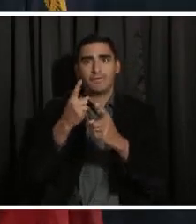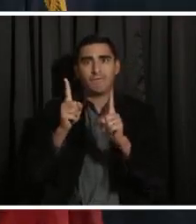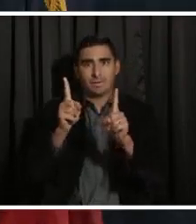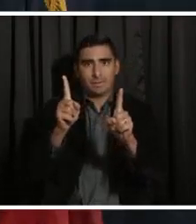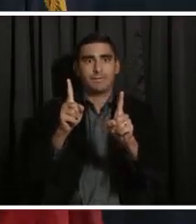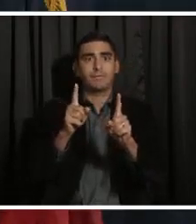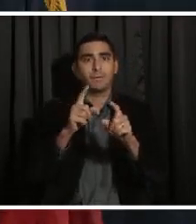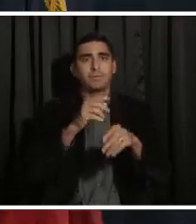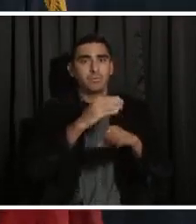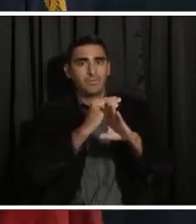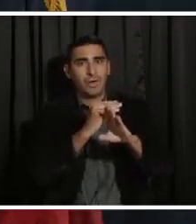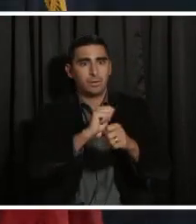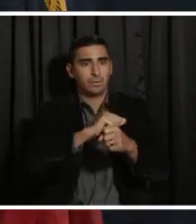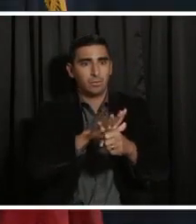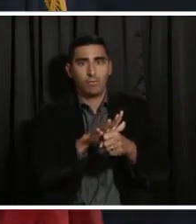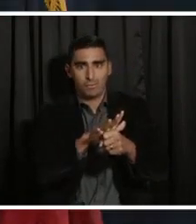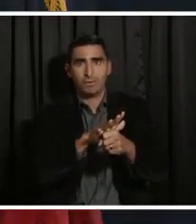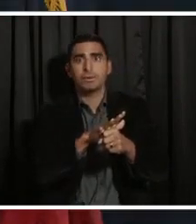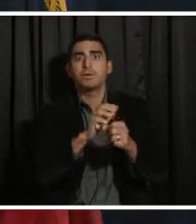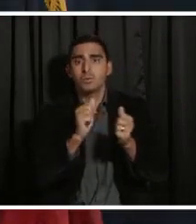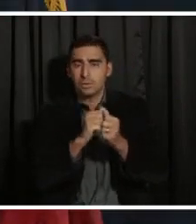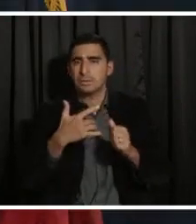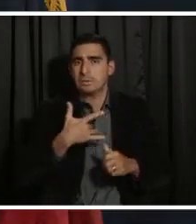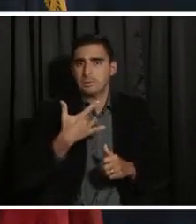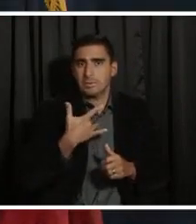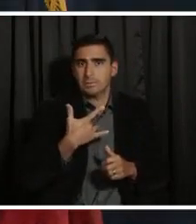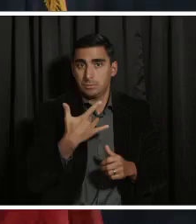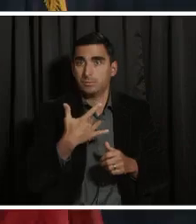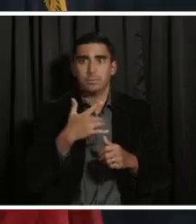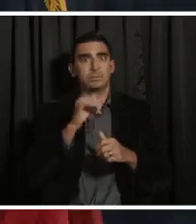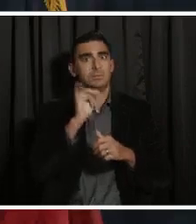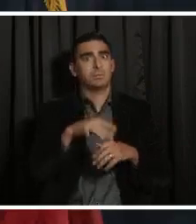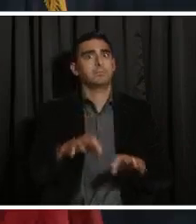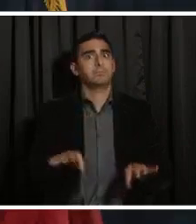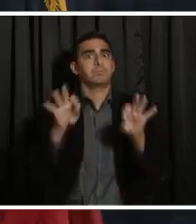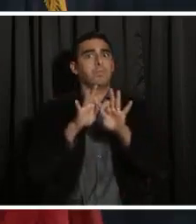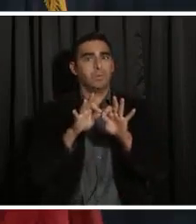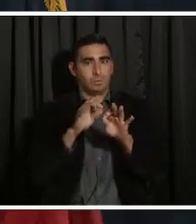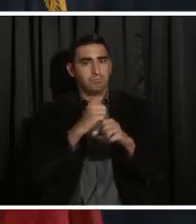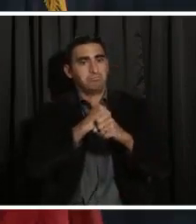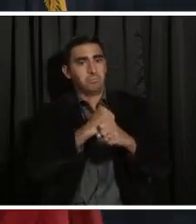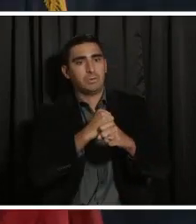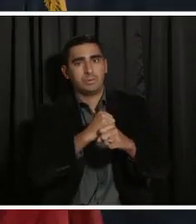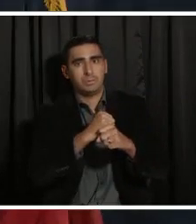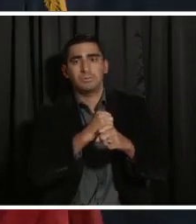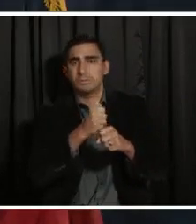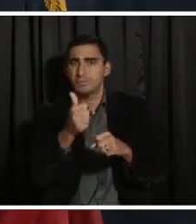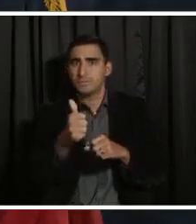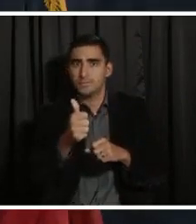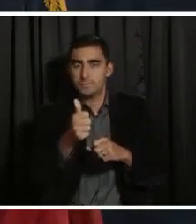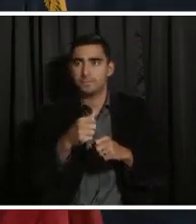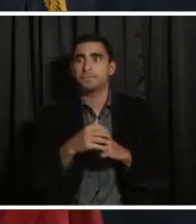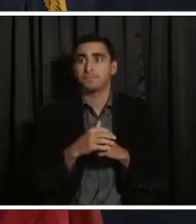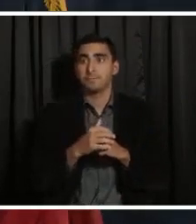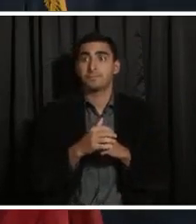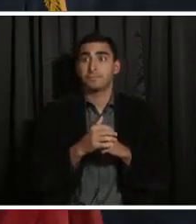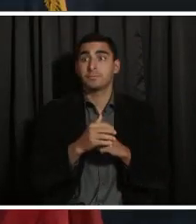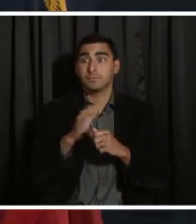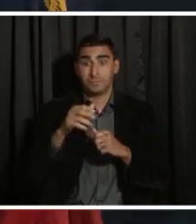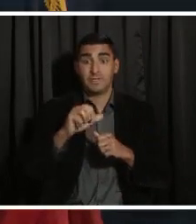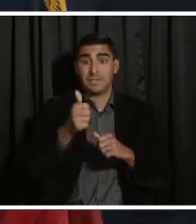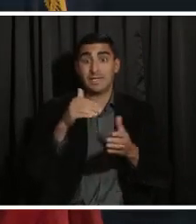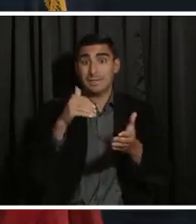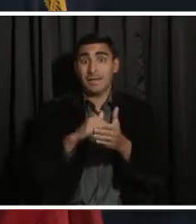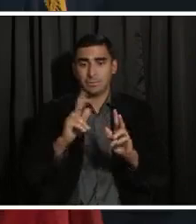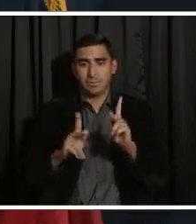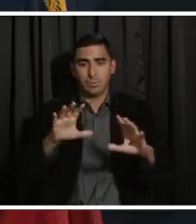COVID case with symptoms, which is obviously an important thing to protect against. With 10,000